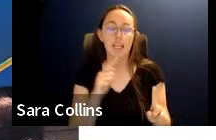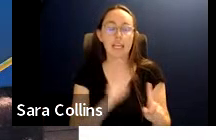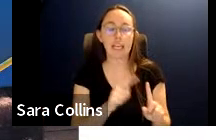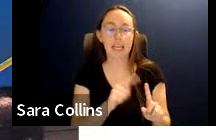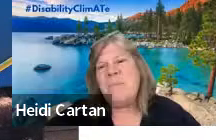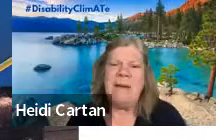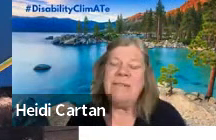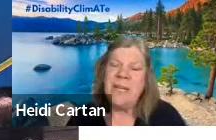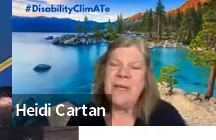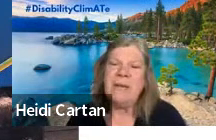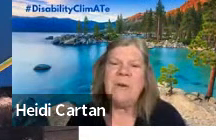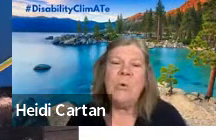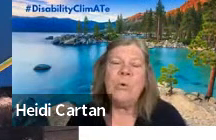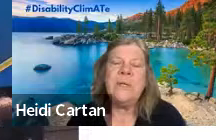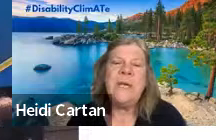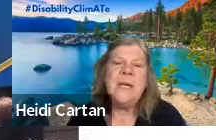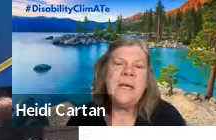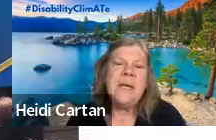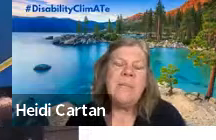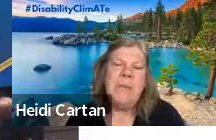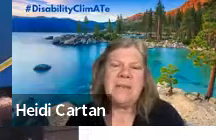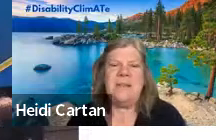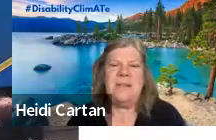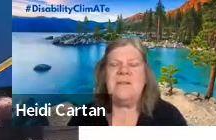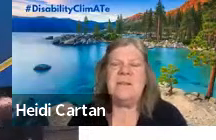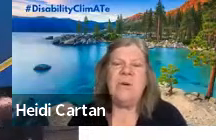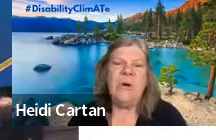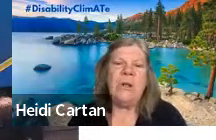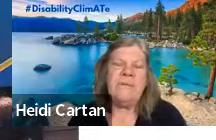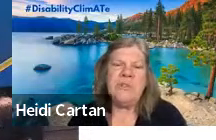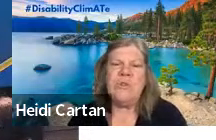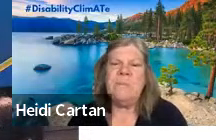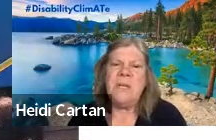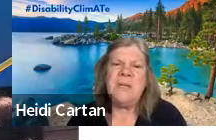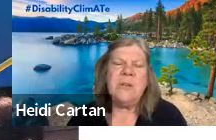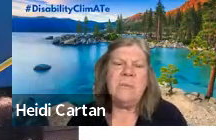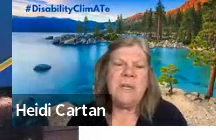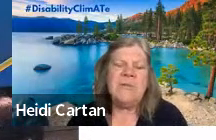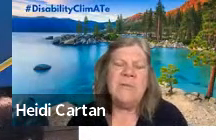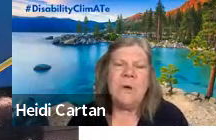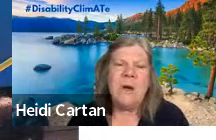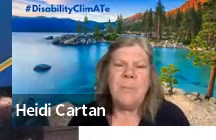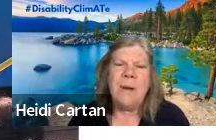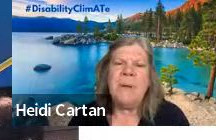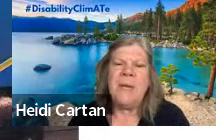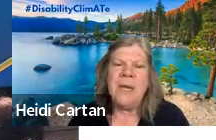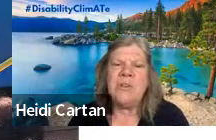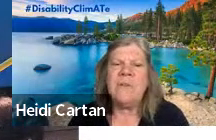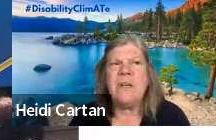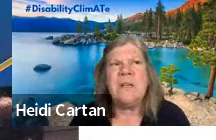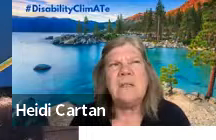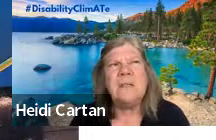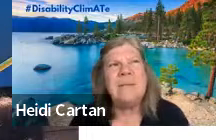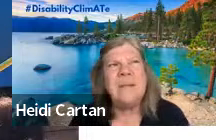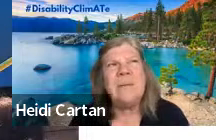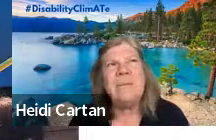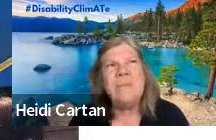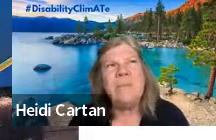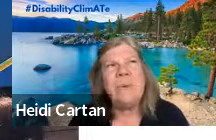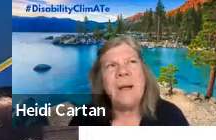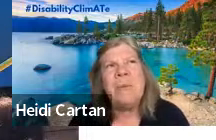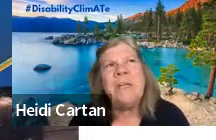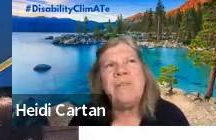has use of his left hand only, mixes all of the germination mix for our propagation